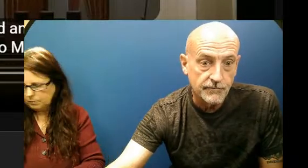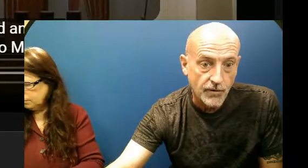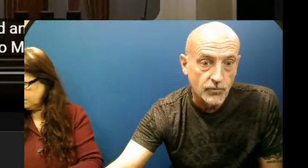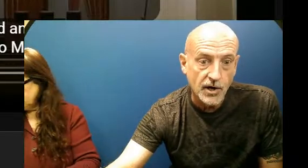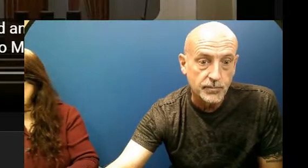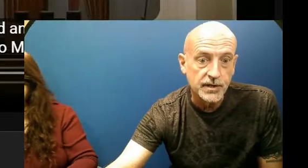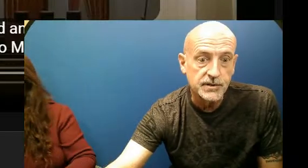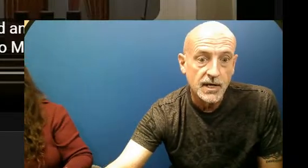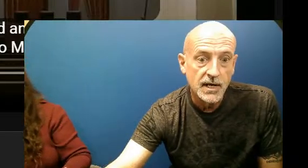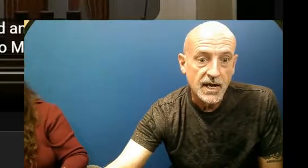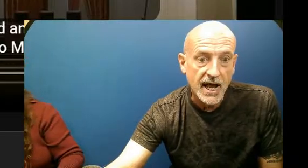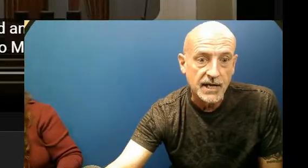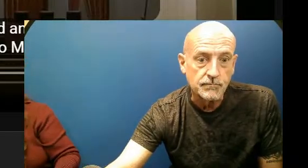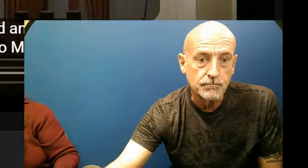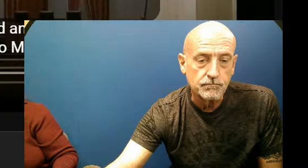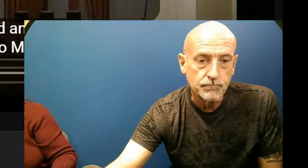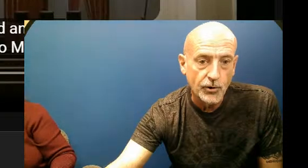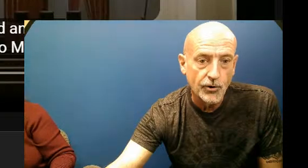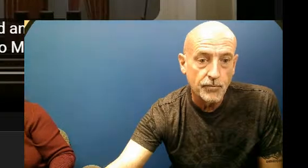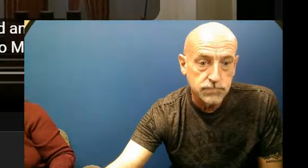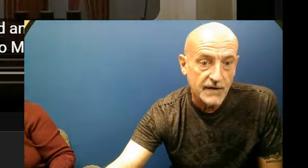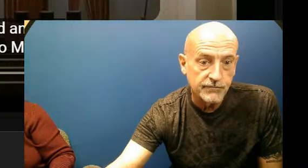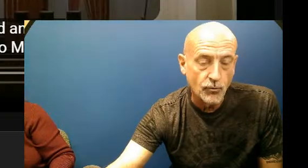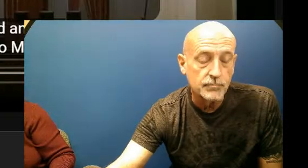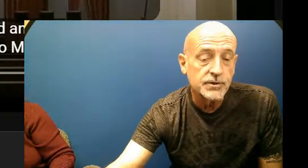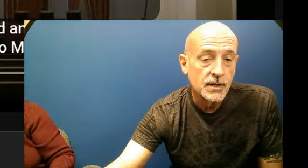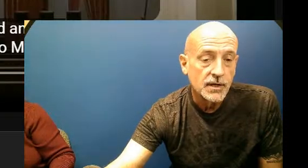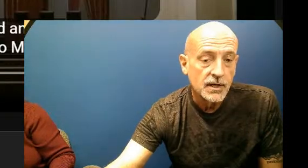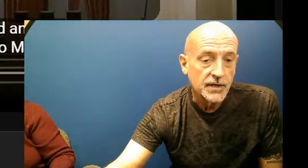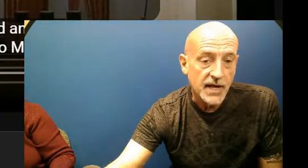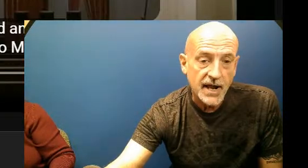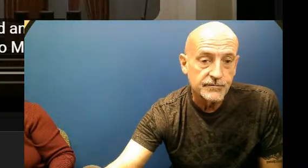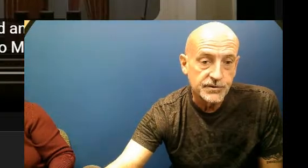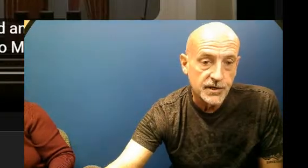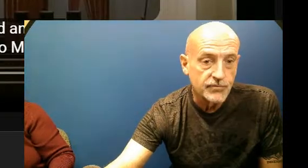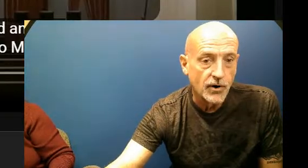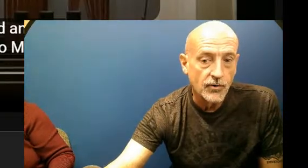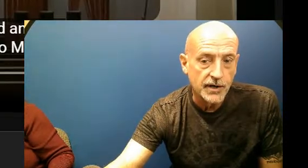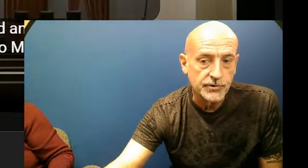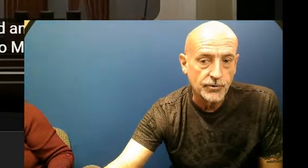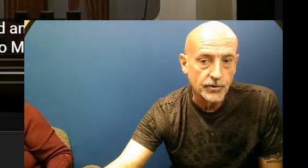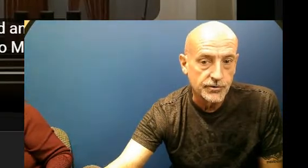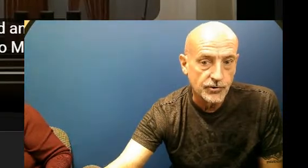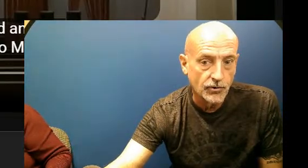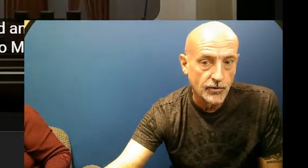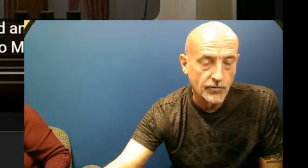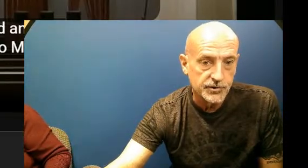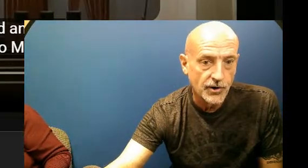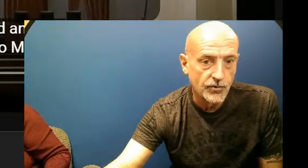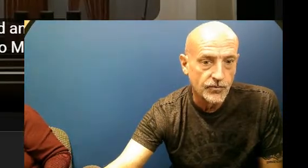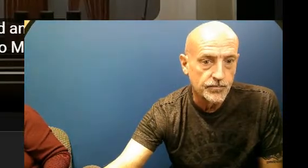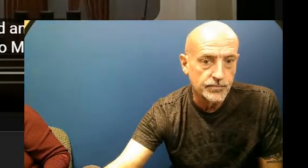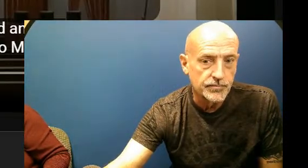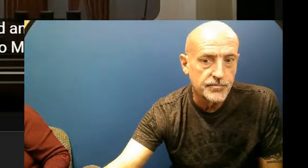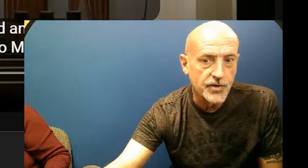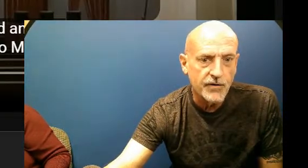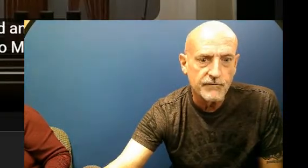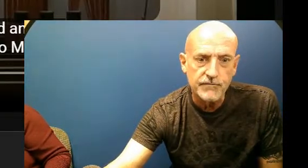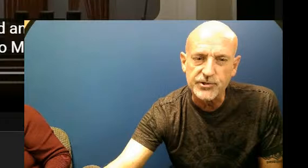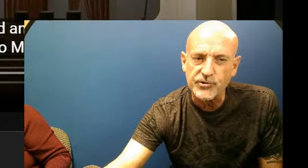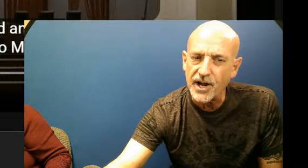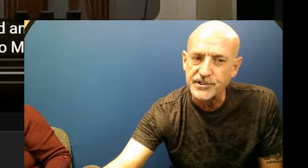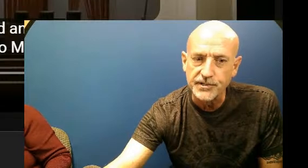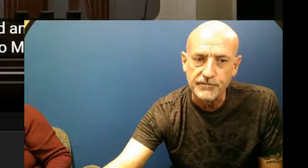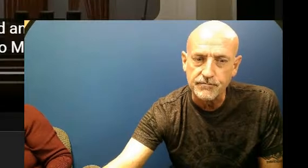is phone companies and pure platforms, and they have zero editorial control over it. So